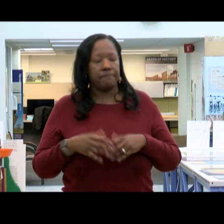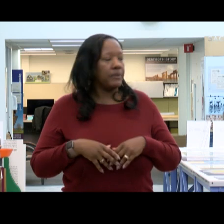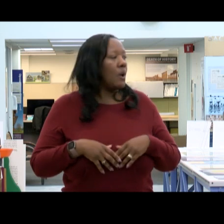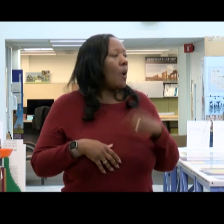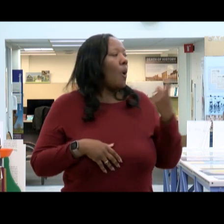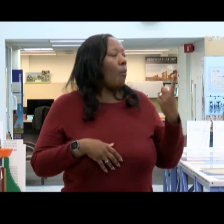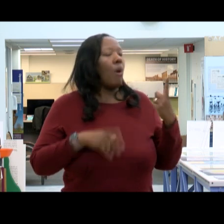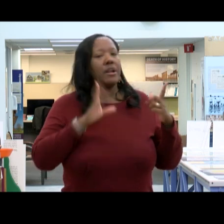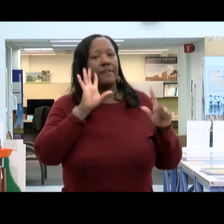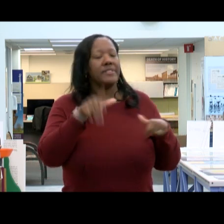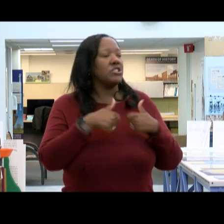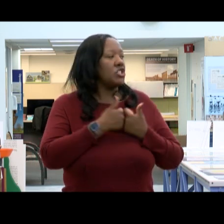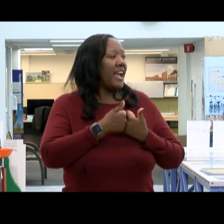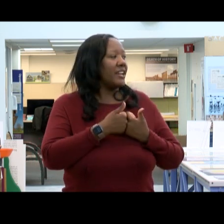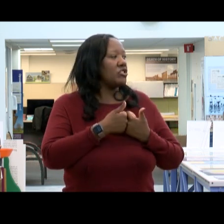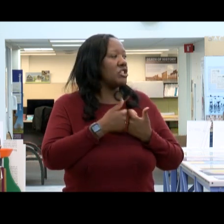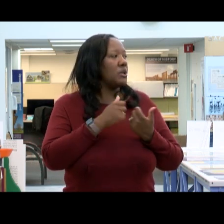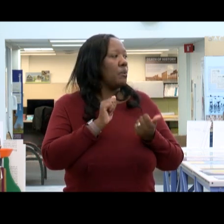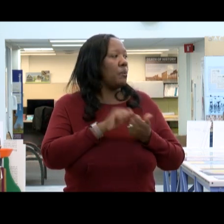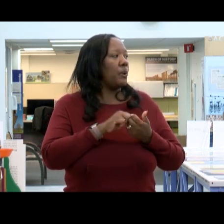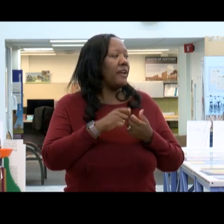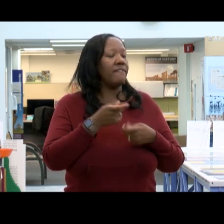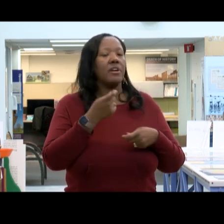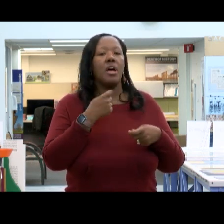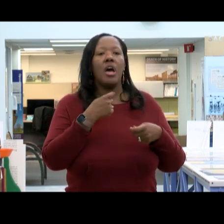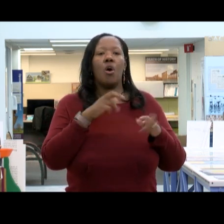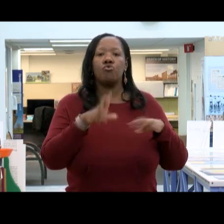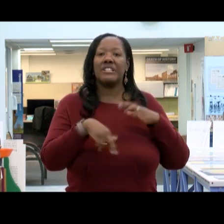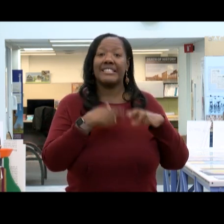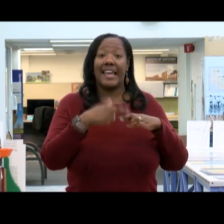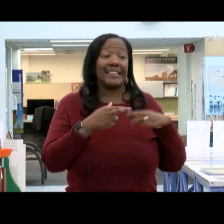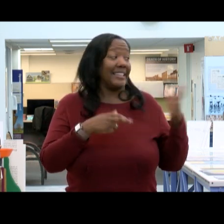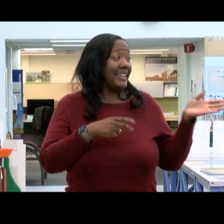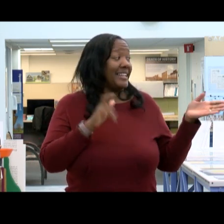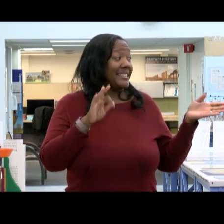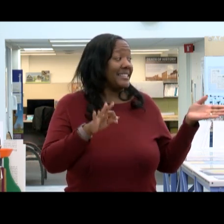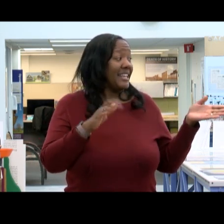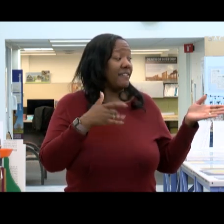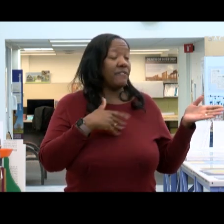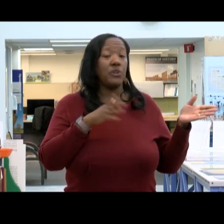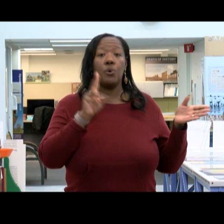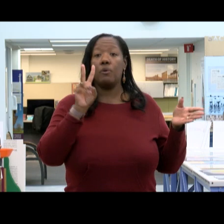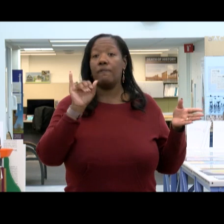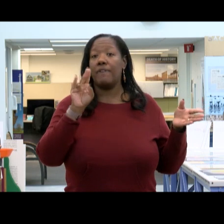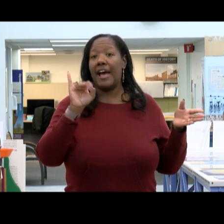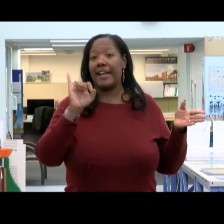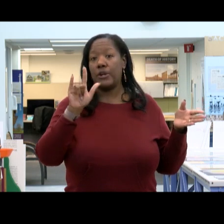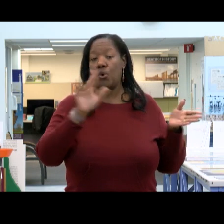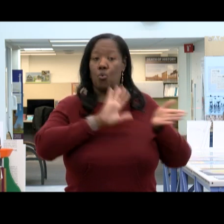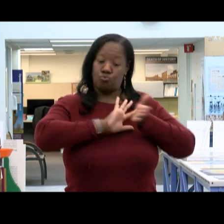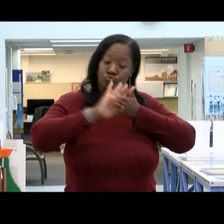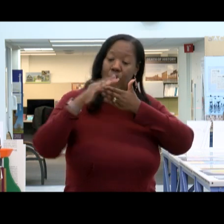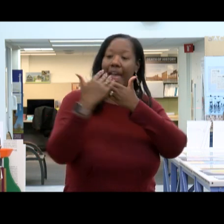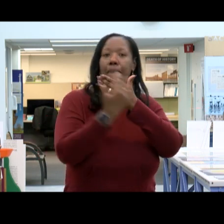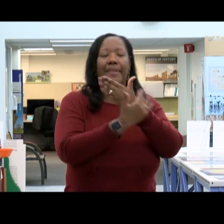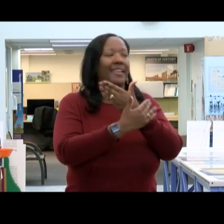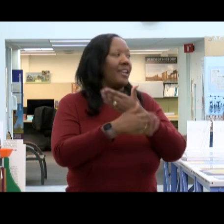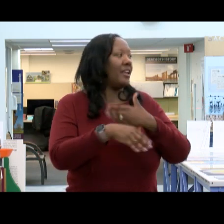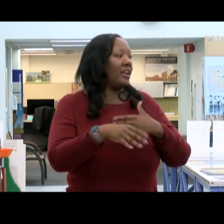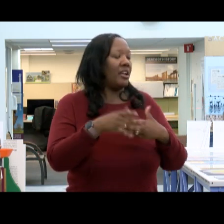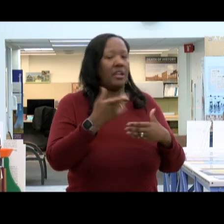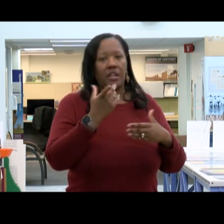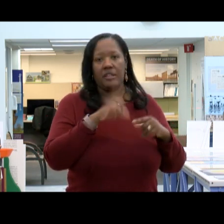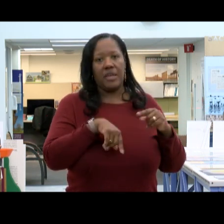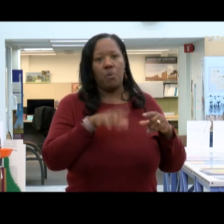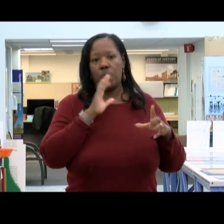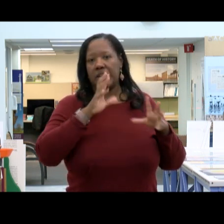challenges with recycling aluminum sheet goods is if you vinyl wrap something, they won't take it. So we recently